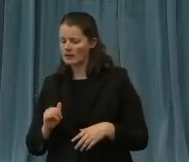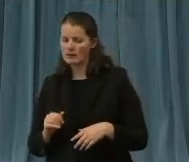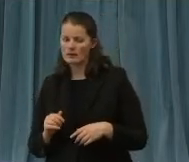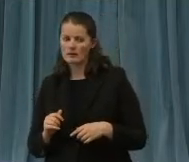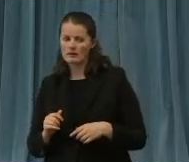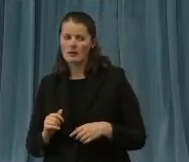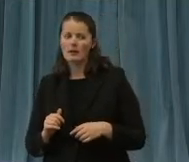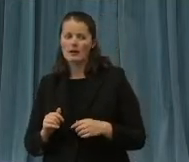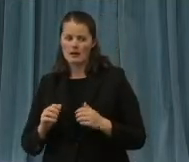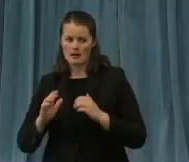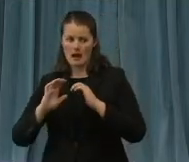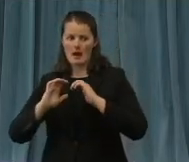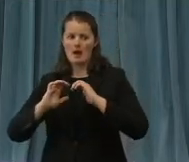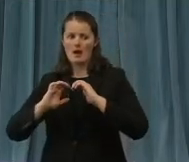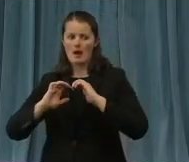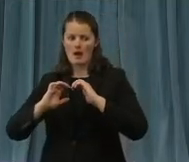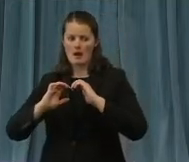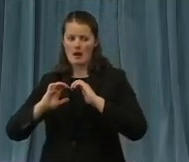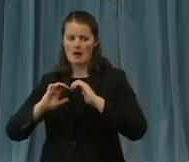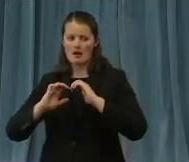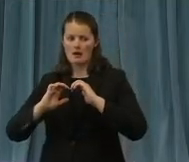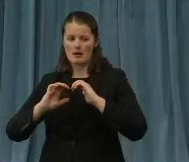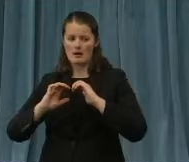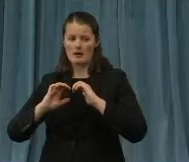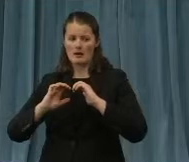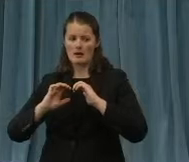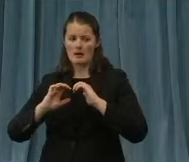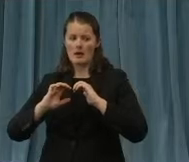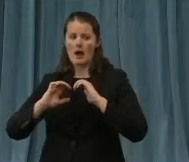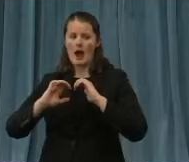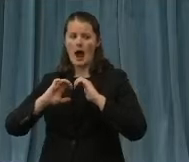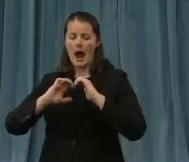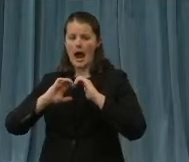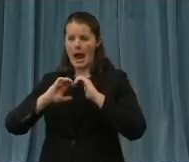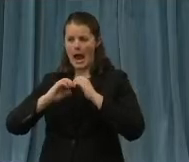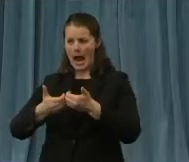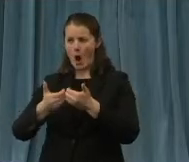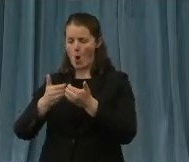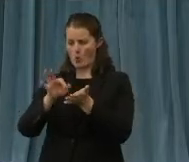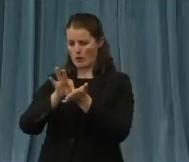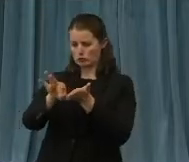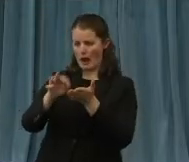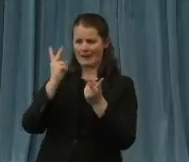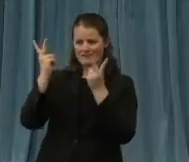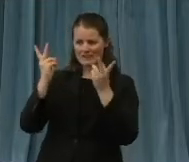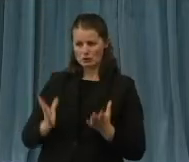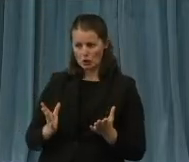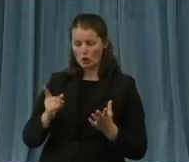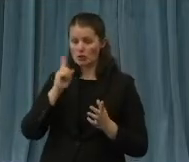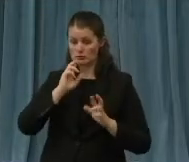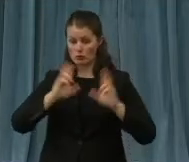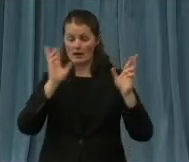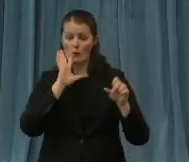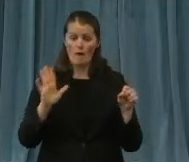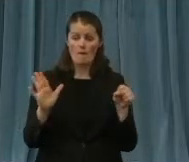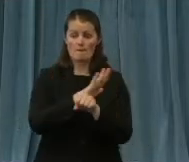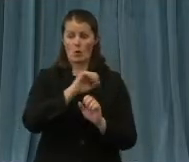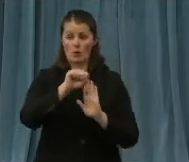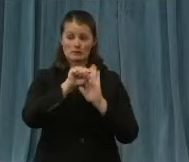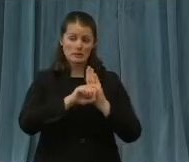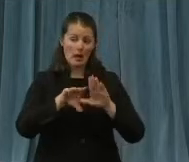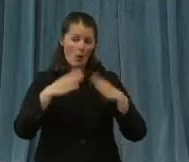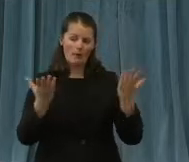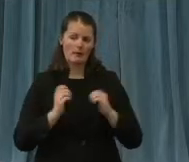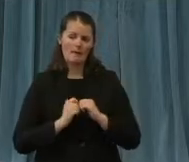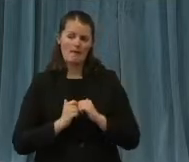start coming into the state. I think I understood the question. You kind of broke in and out there. What we need to get there, it's going to be a